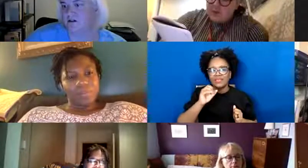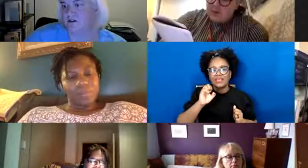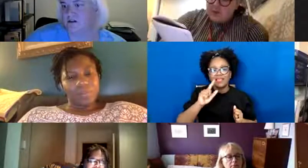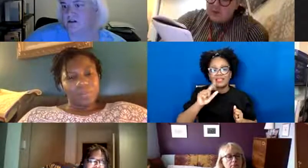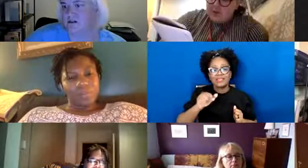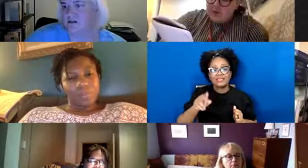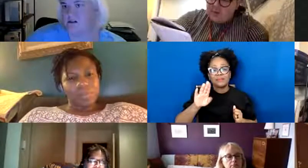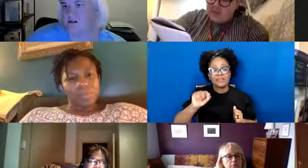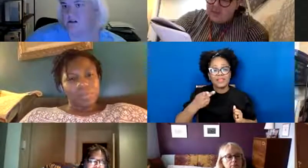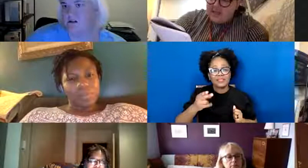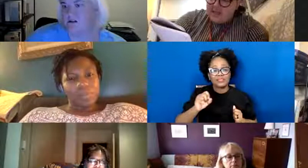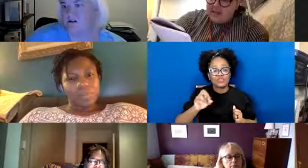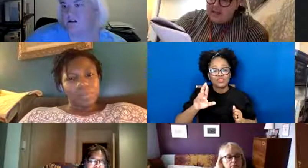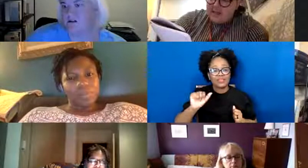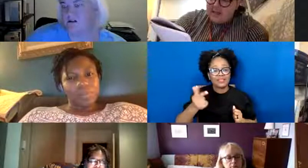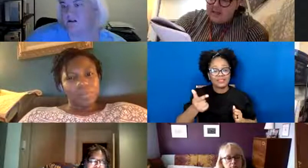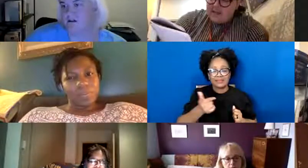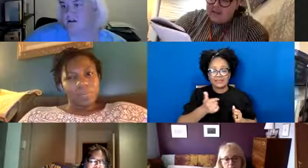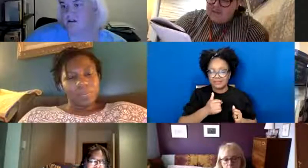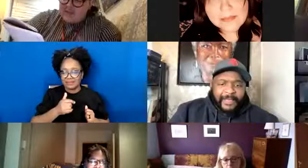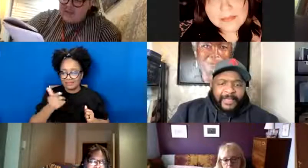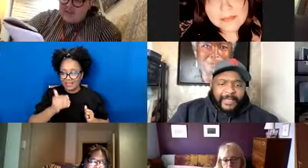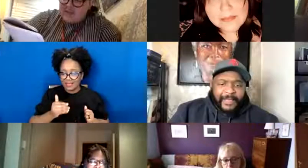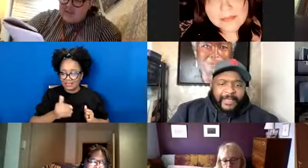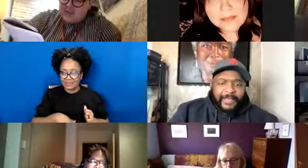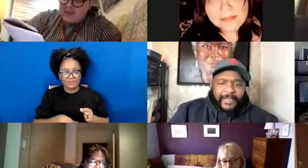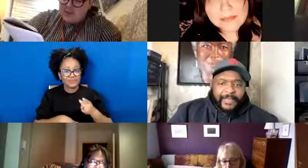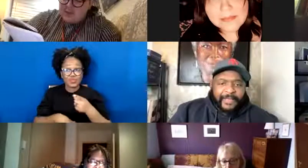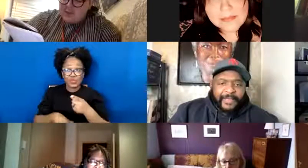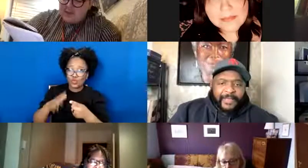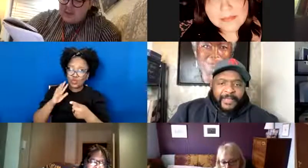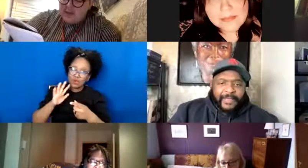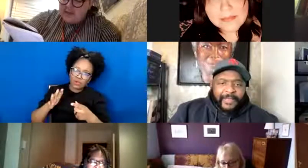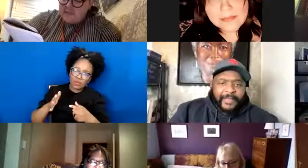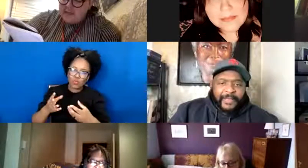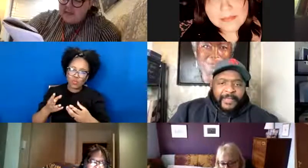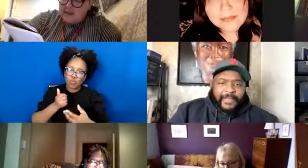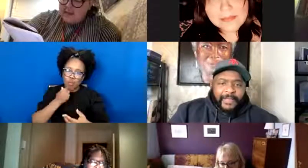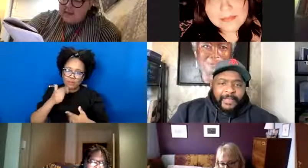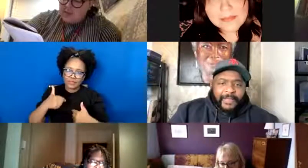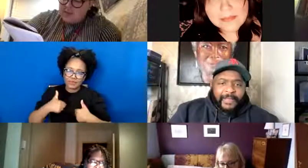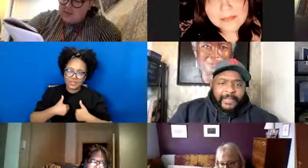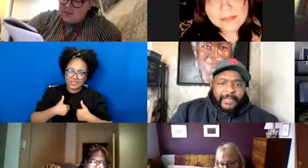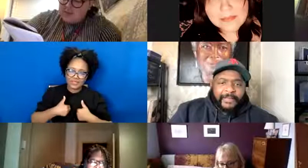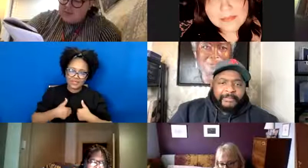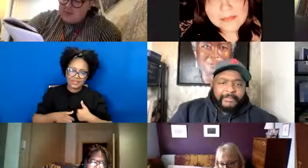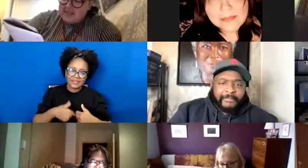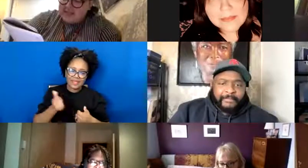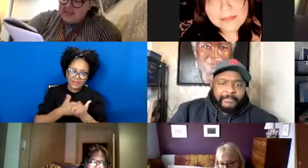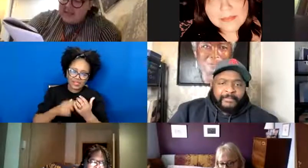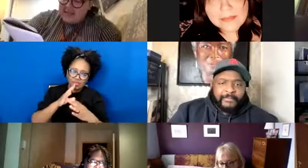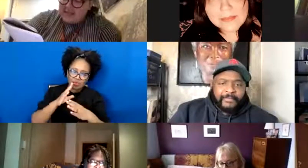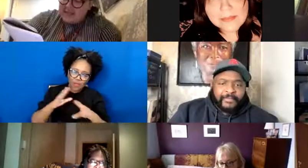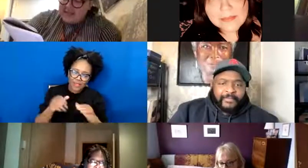You were lukewarm to me. Everything sweet was too quiet, fleeting, and the sour moments were